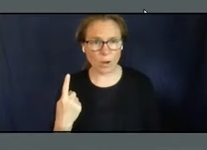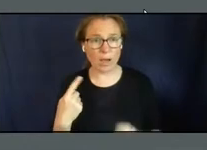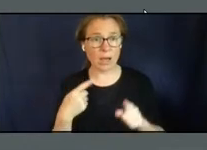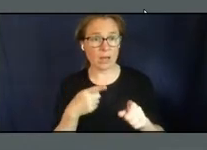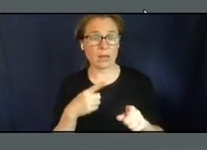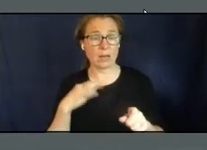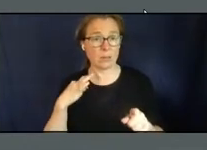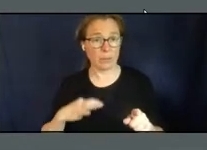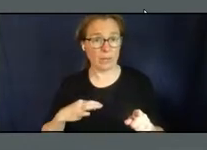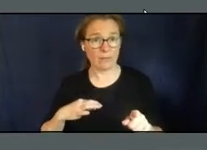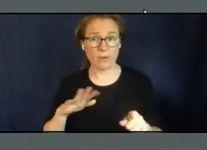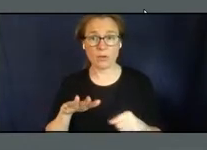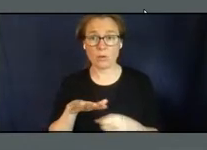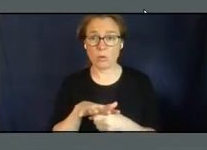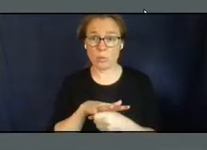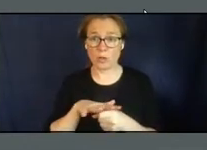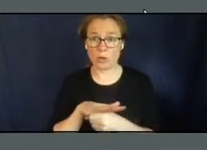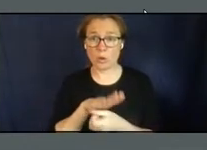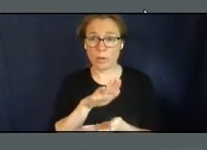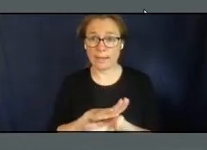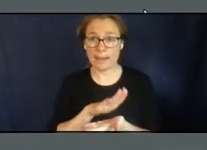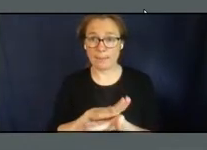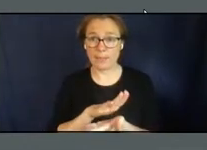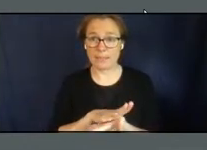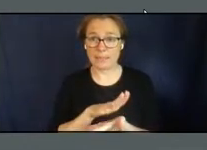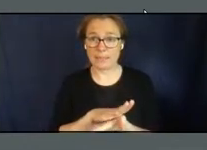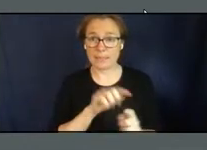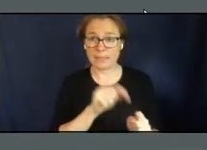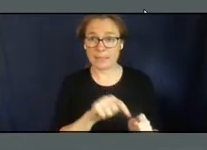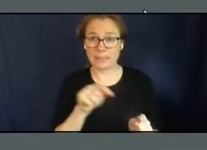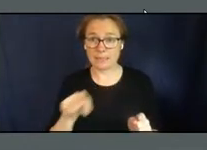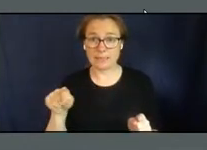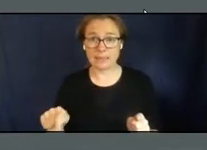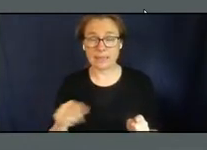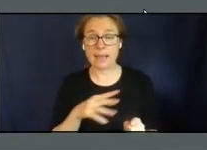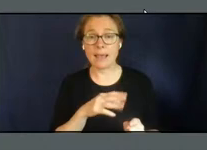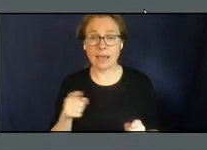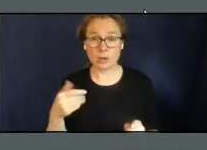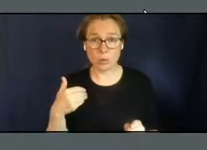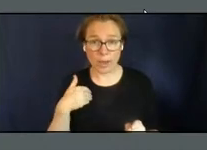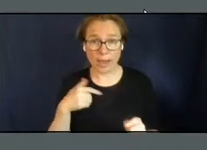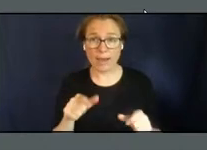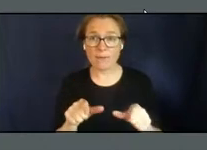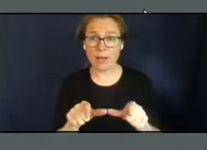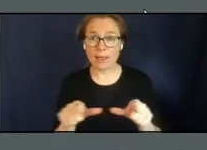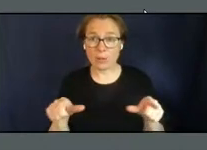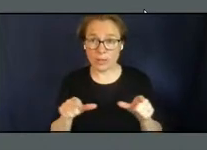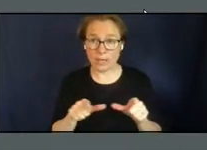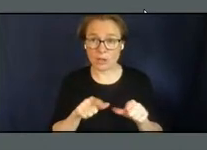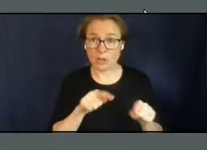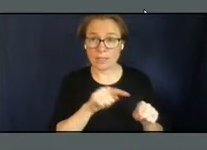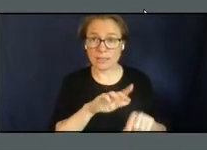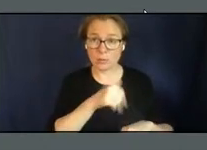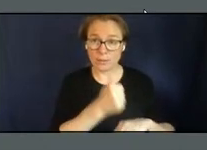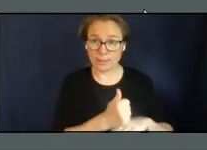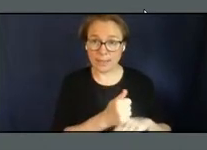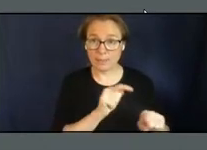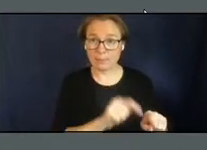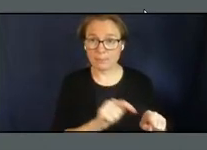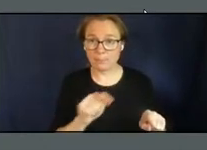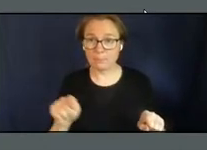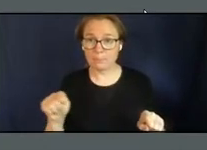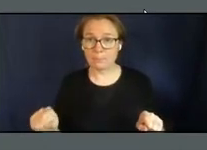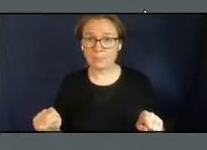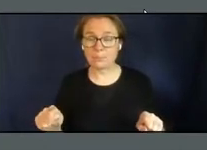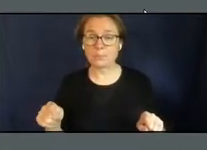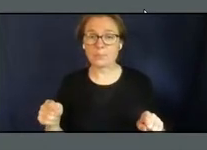regional campuses and the fact that you are in locations where you might have